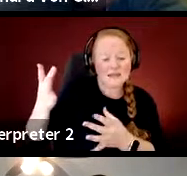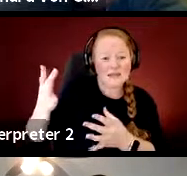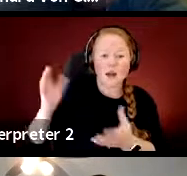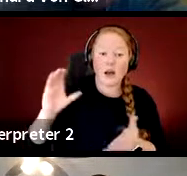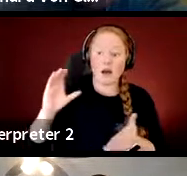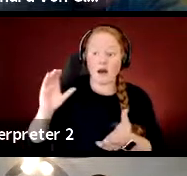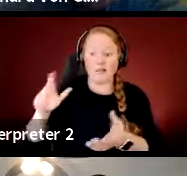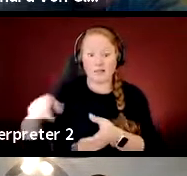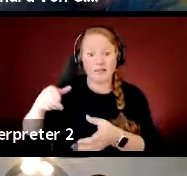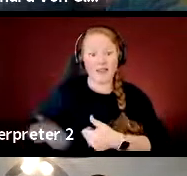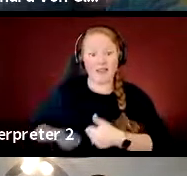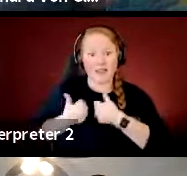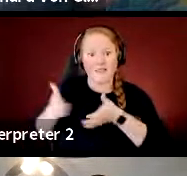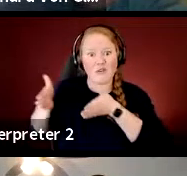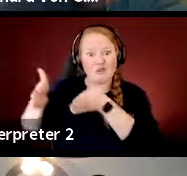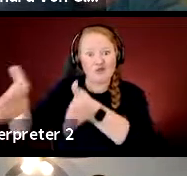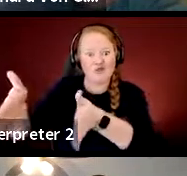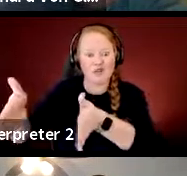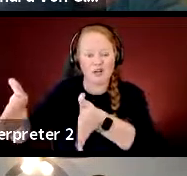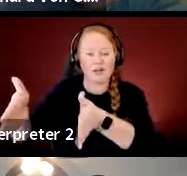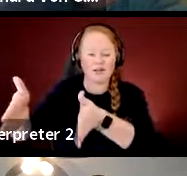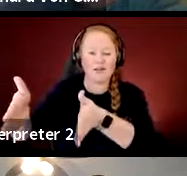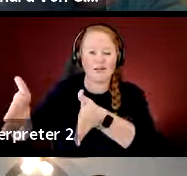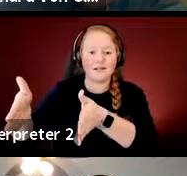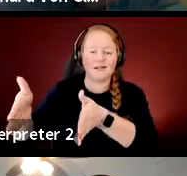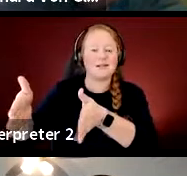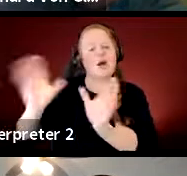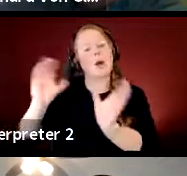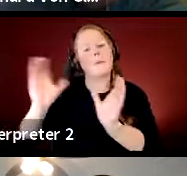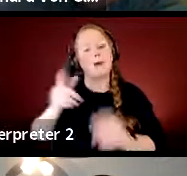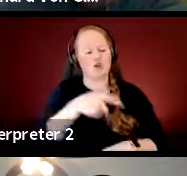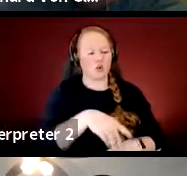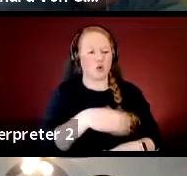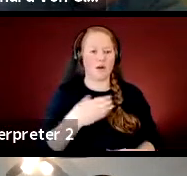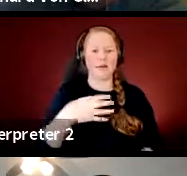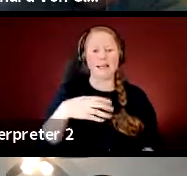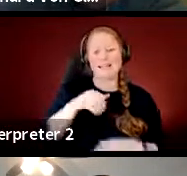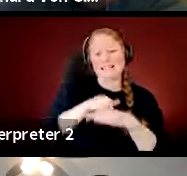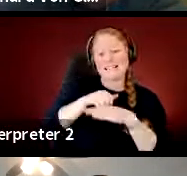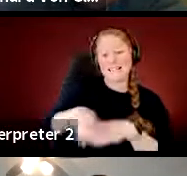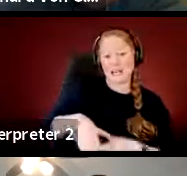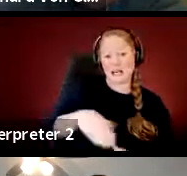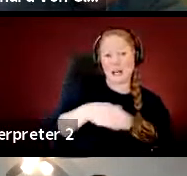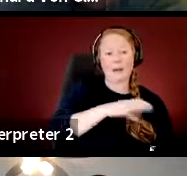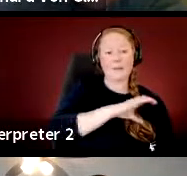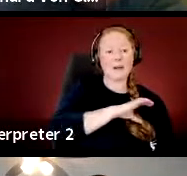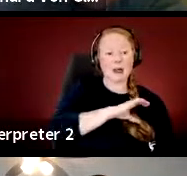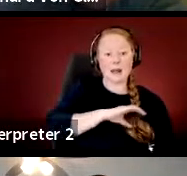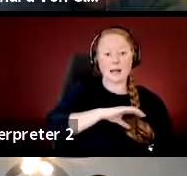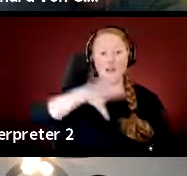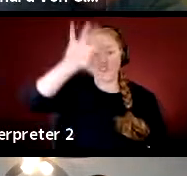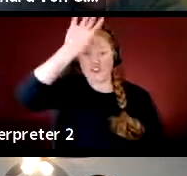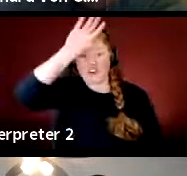police or firefighters in as first responders to those incidents. It would be